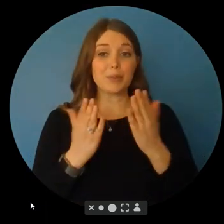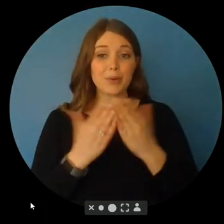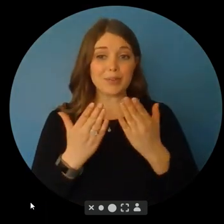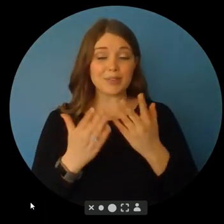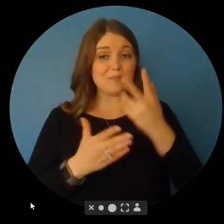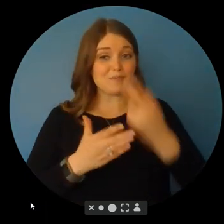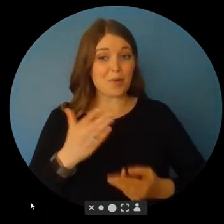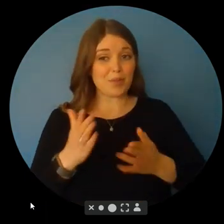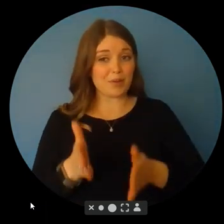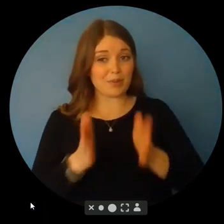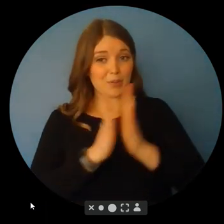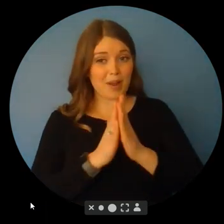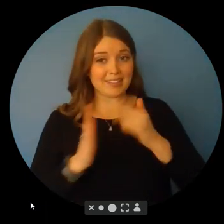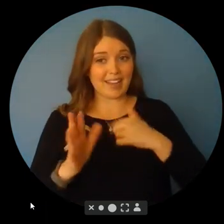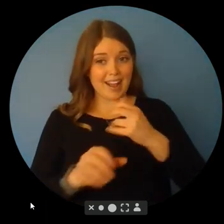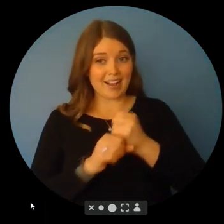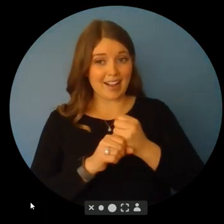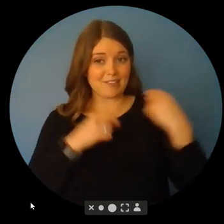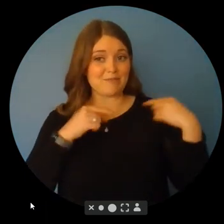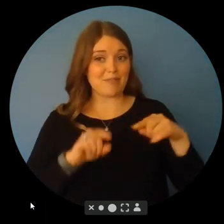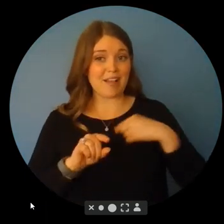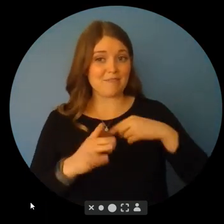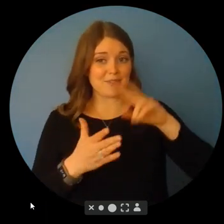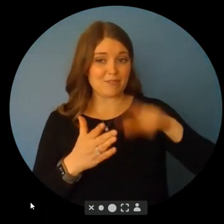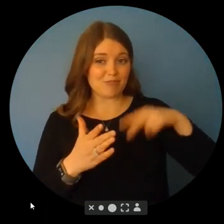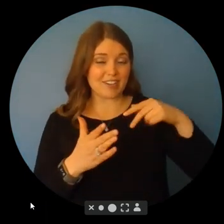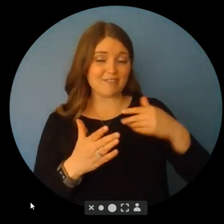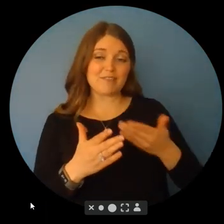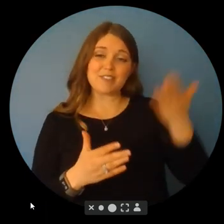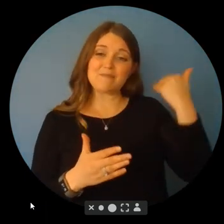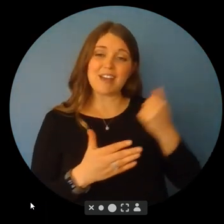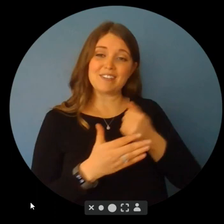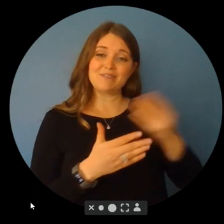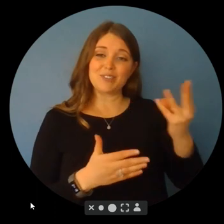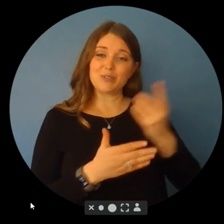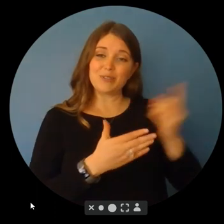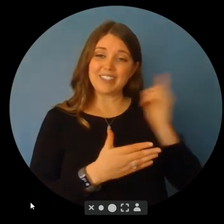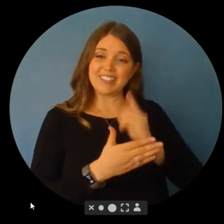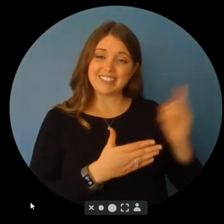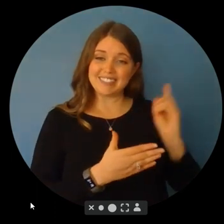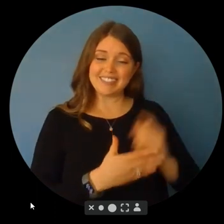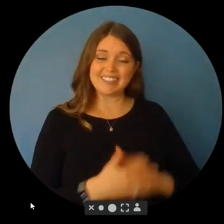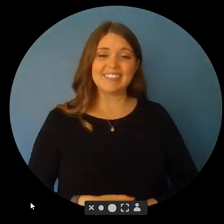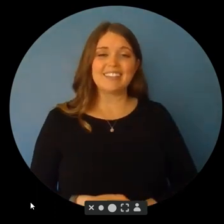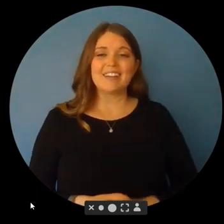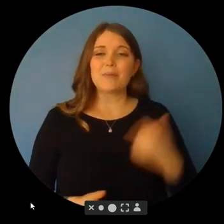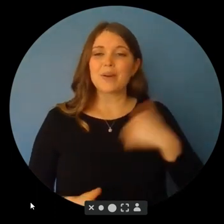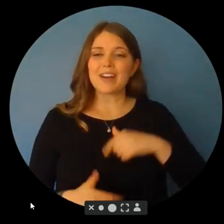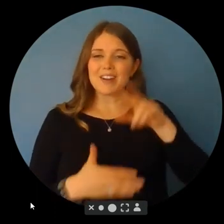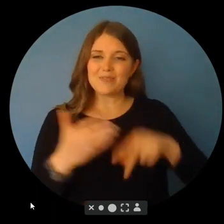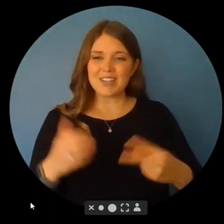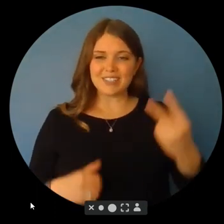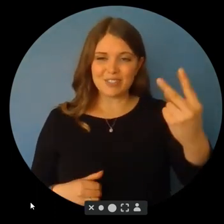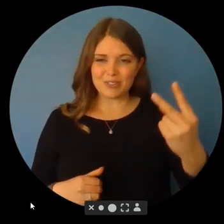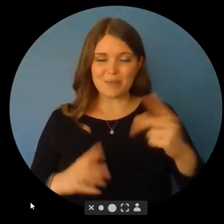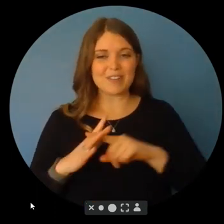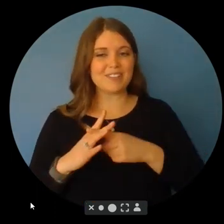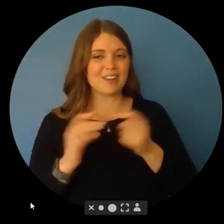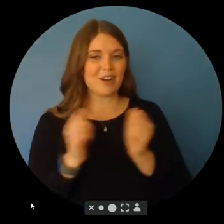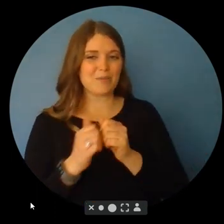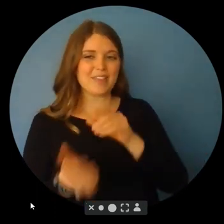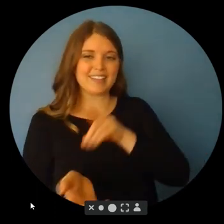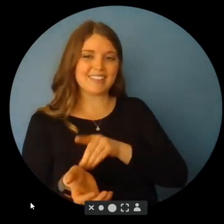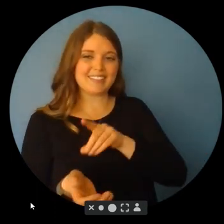weeks as I've been reading. We're going to read two books today. I think I'll start with the Dr. Seuss book, which is always one of the